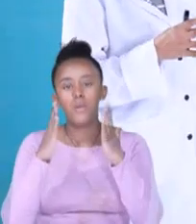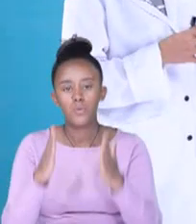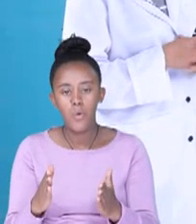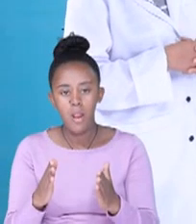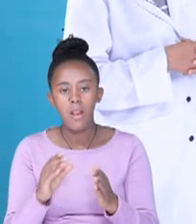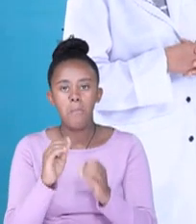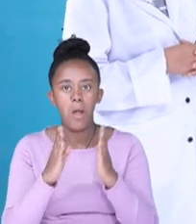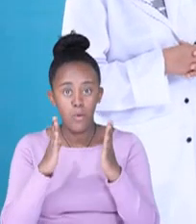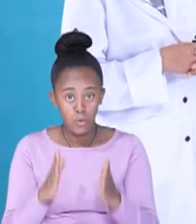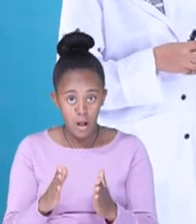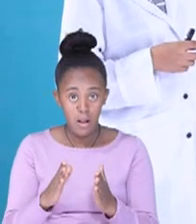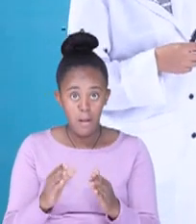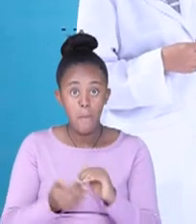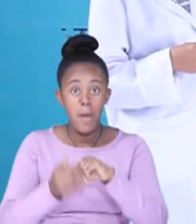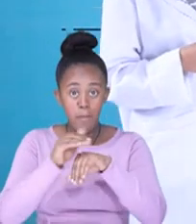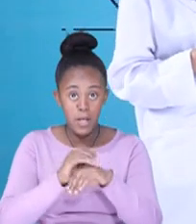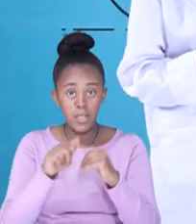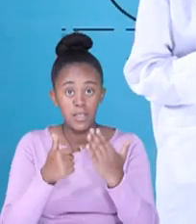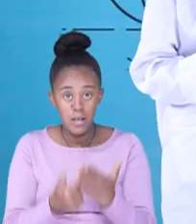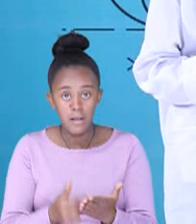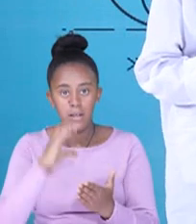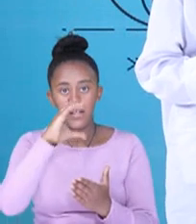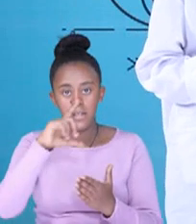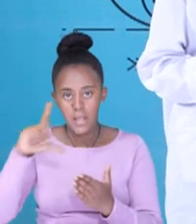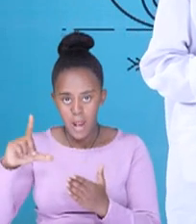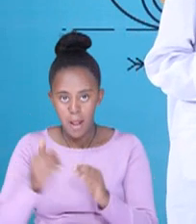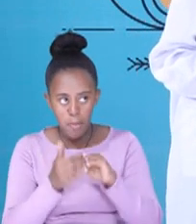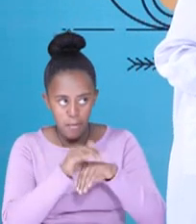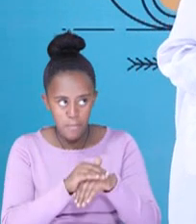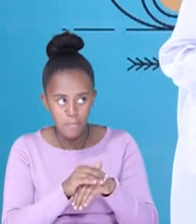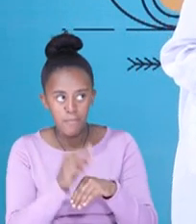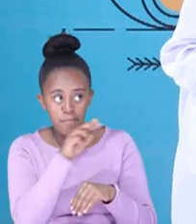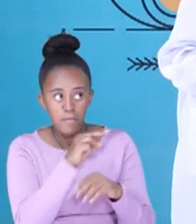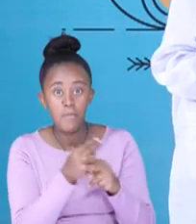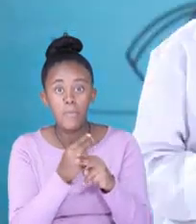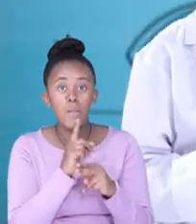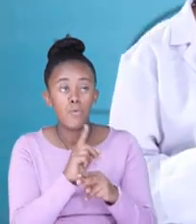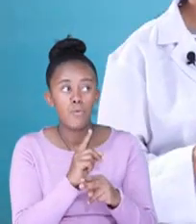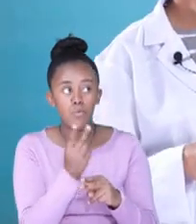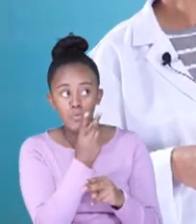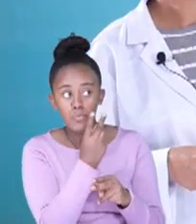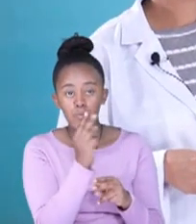all biological membranes. Therefore, cell membrane, as you see, it is made of